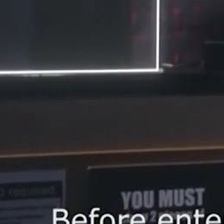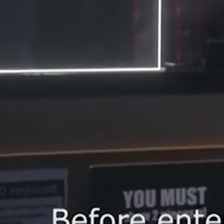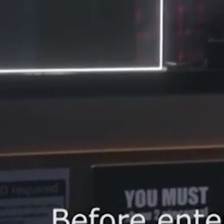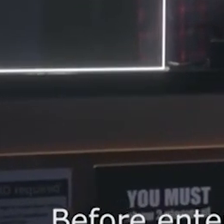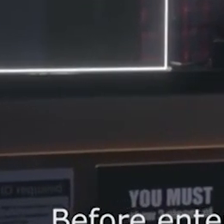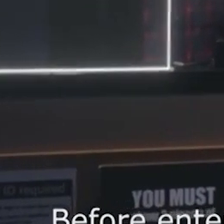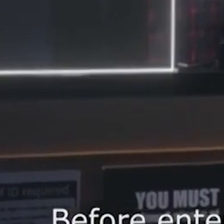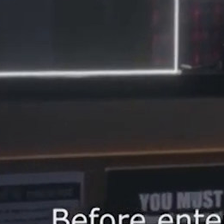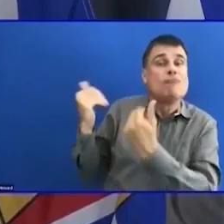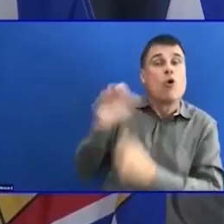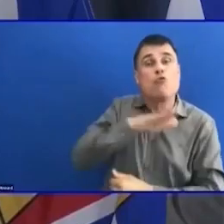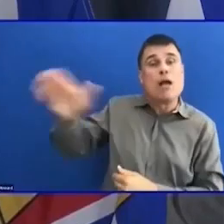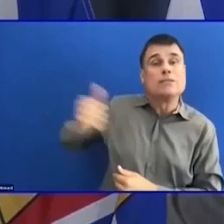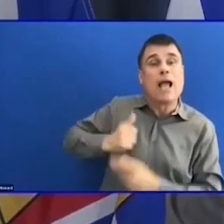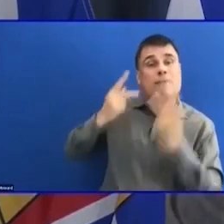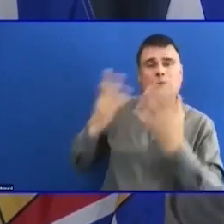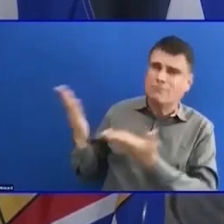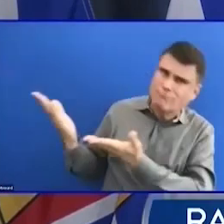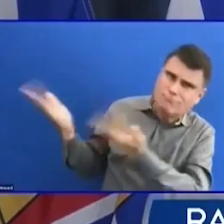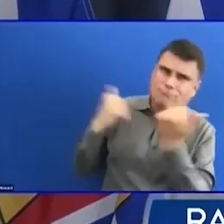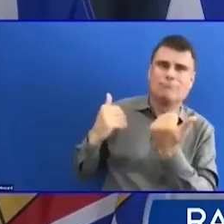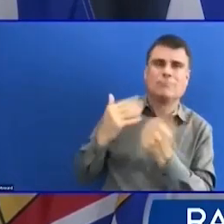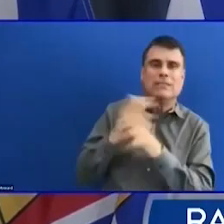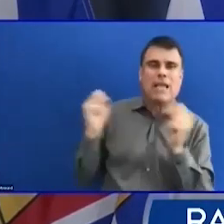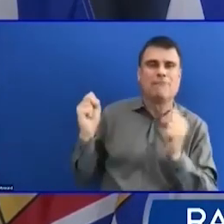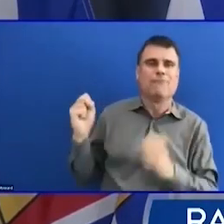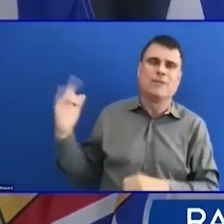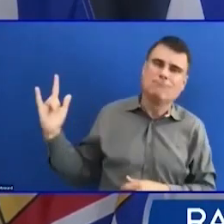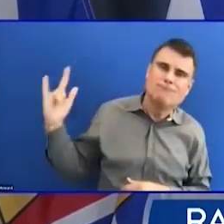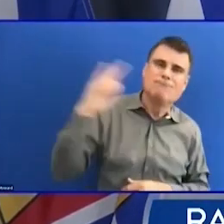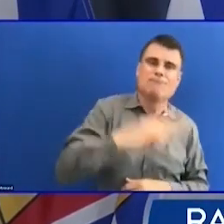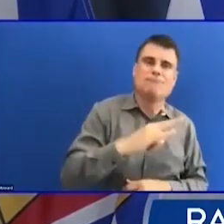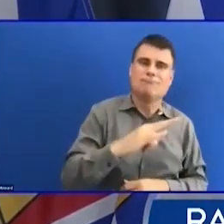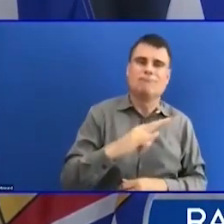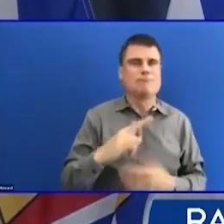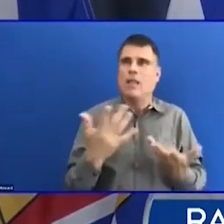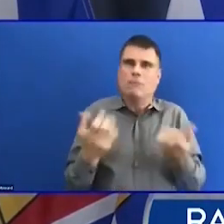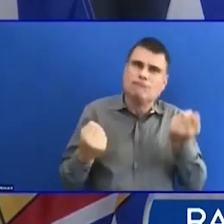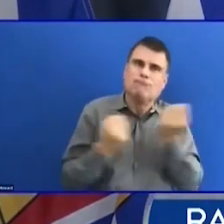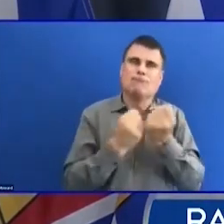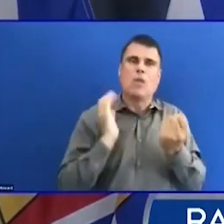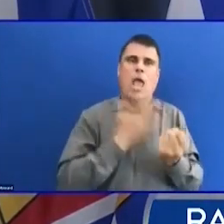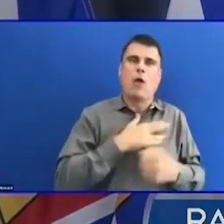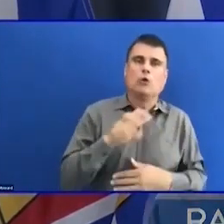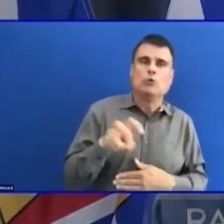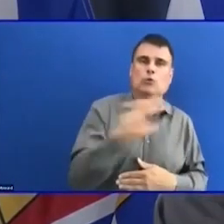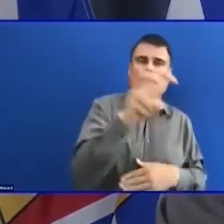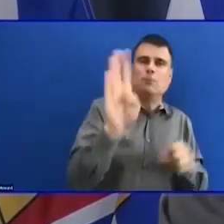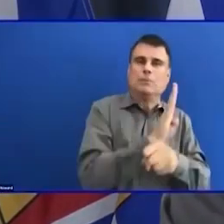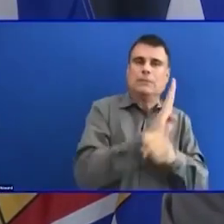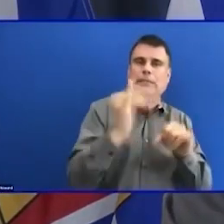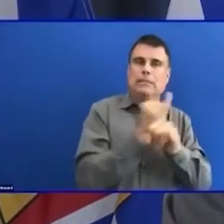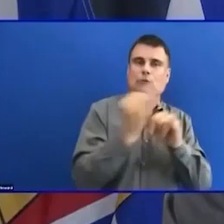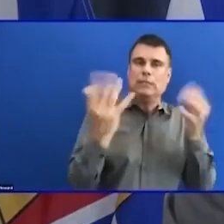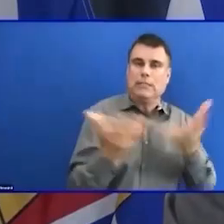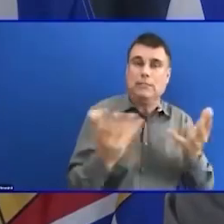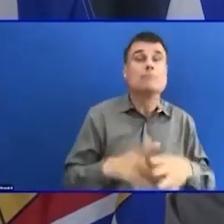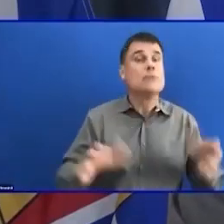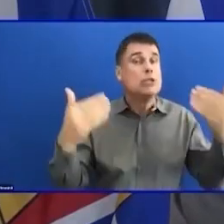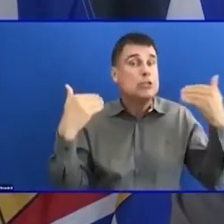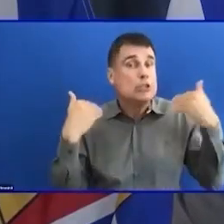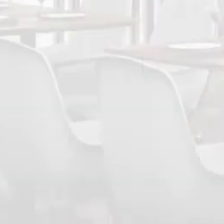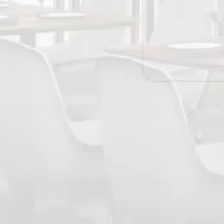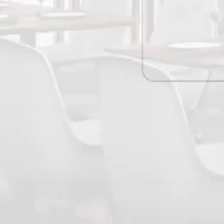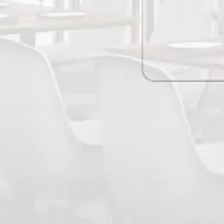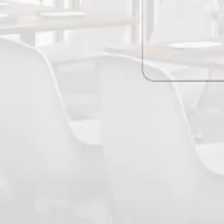limitations. We can also get back to indoor fitness classes at regular capacity. Step three brings us closer to where we were before